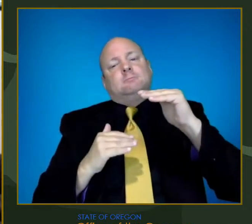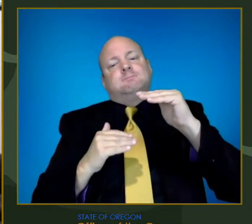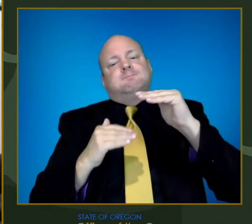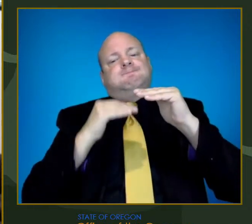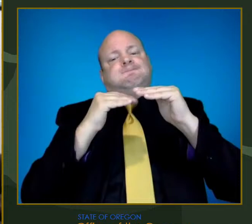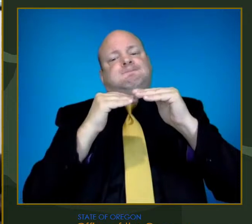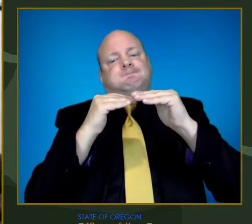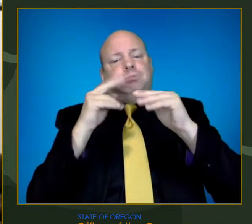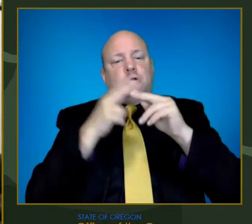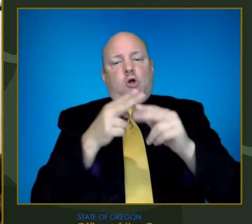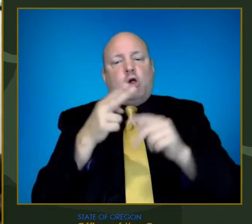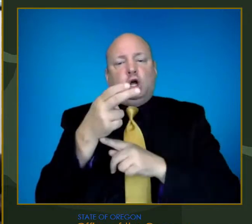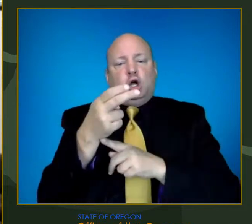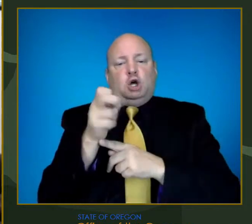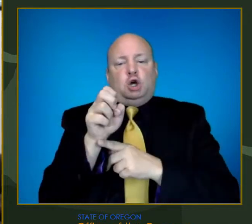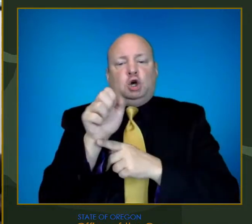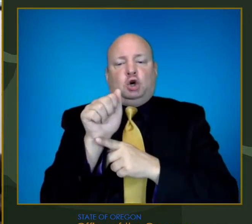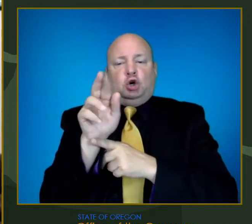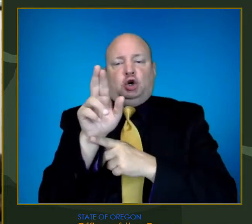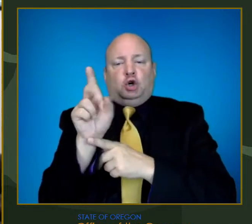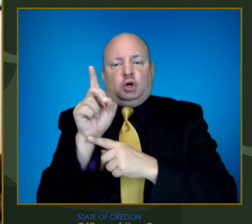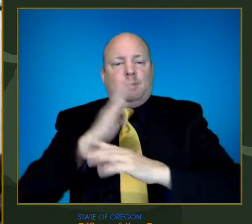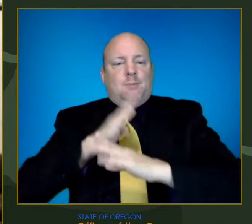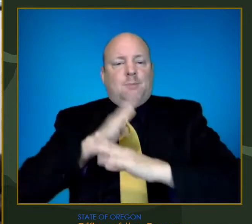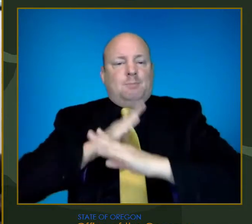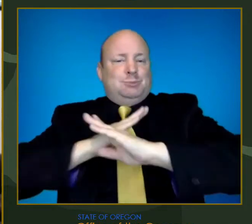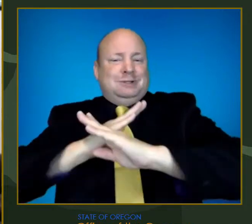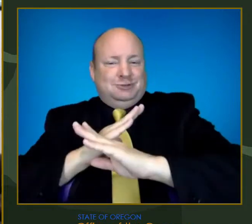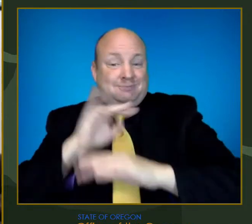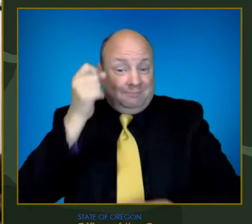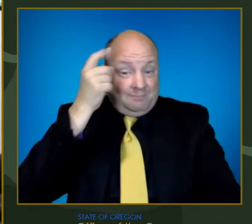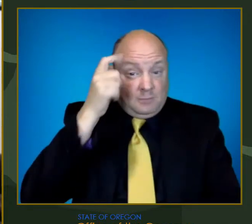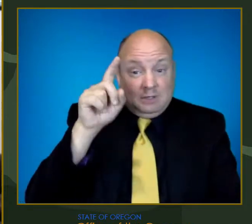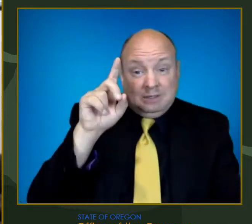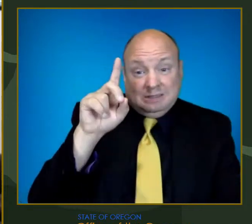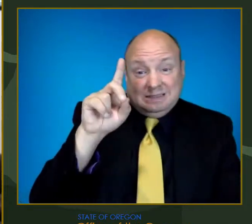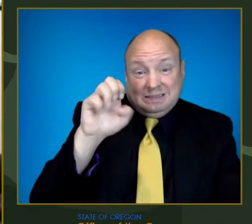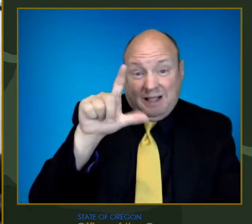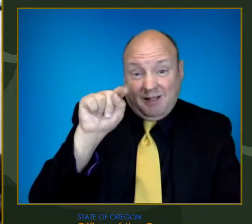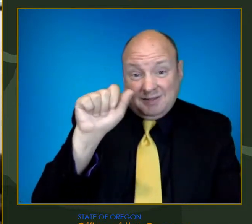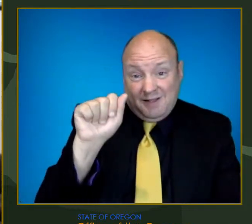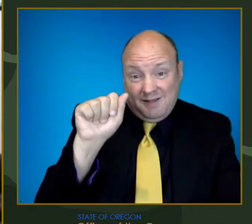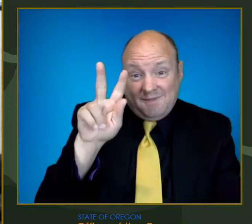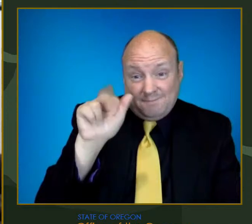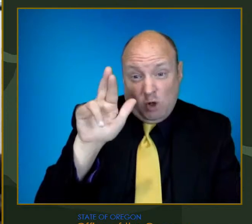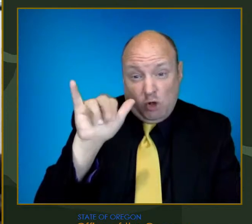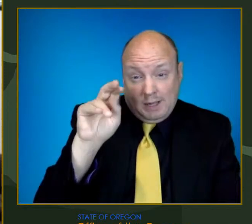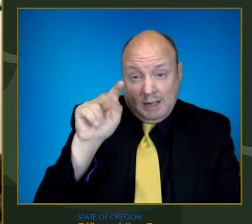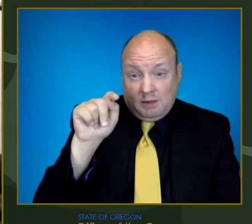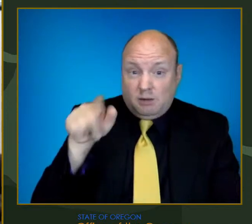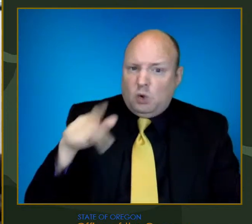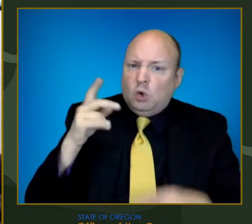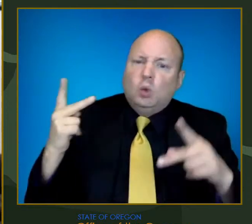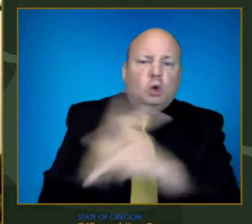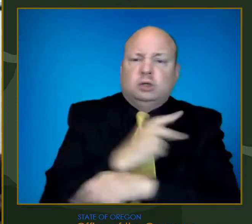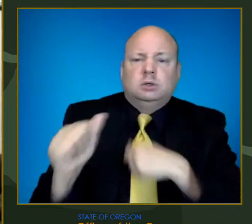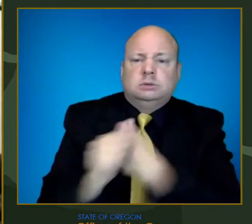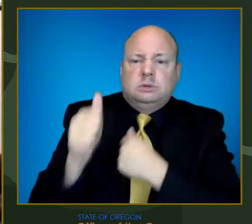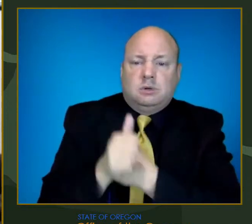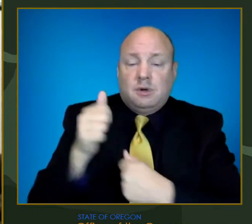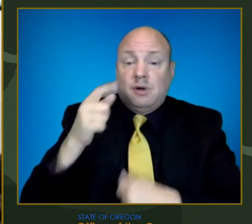everything. You are more at risk. People in their 20s, 30s, and 40s have been hospitalized. Some have